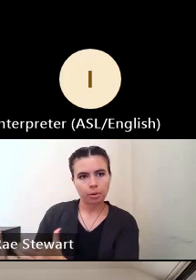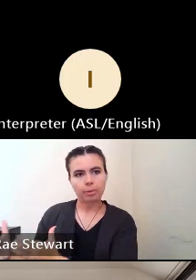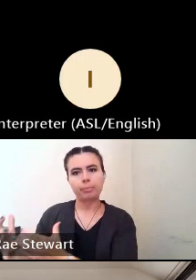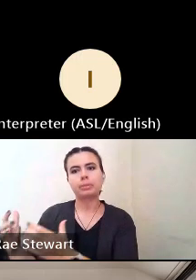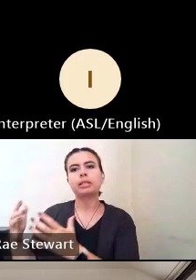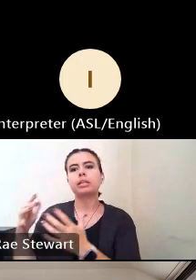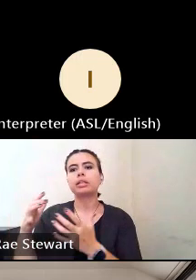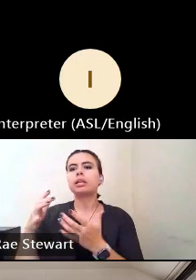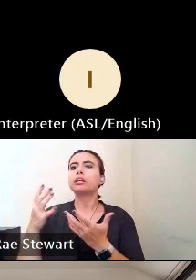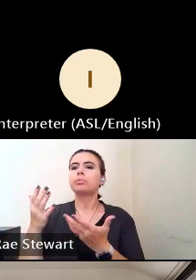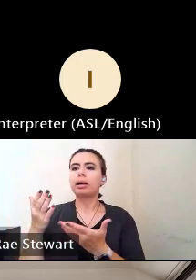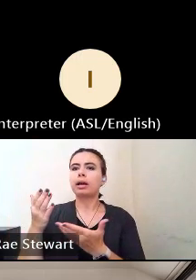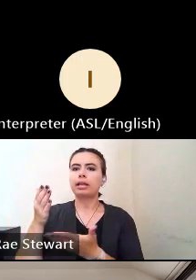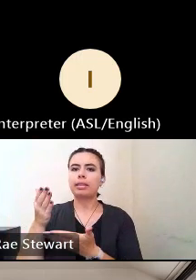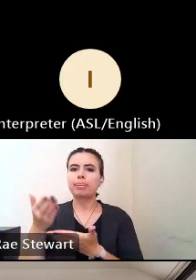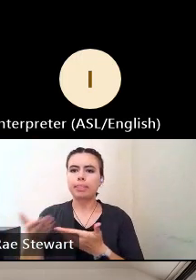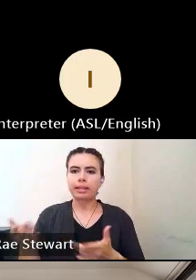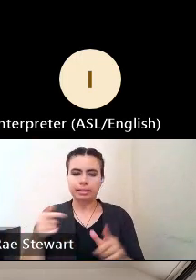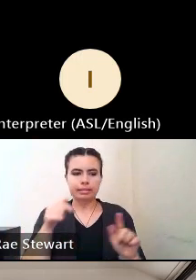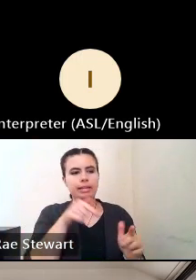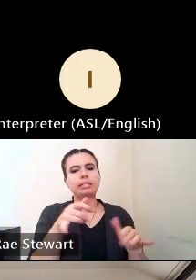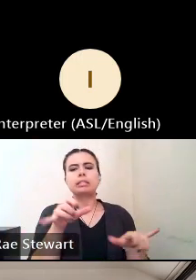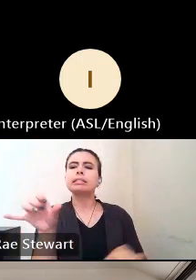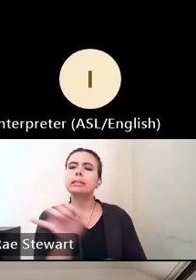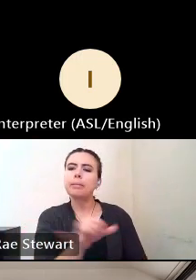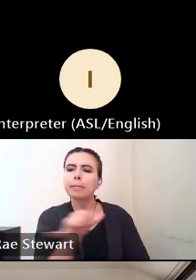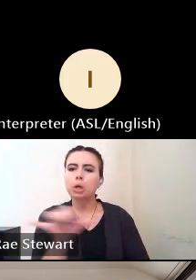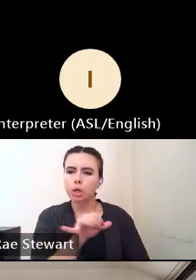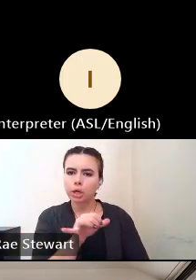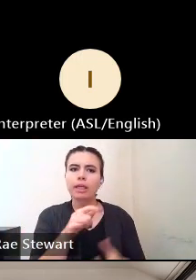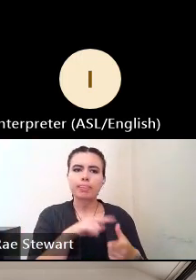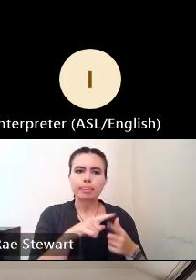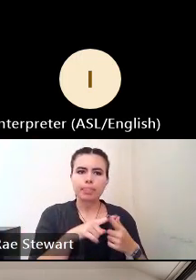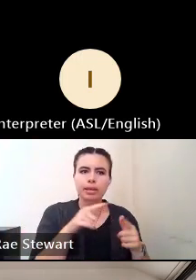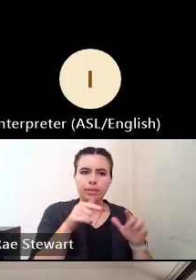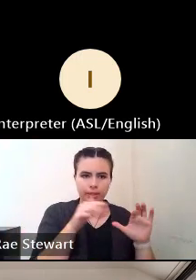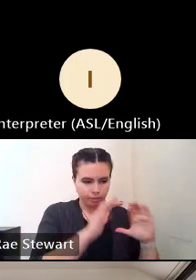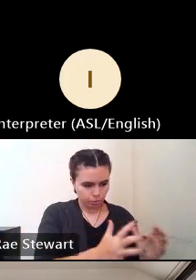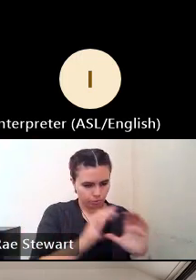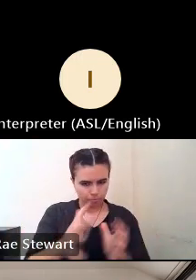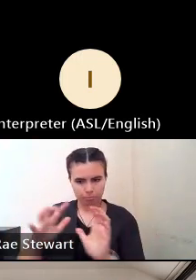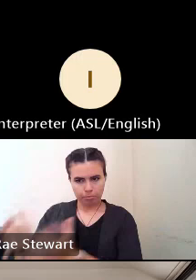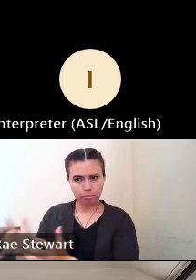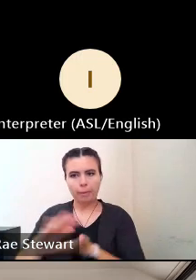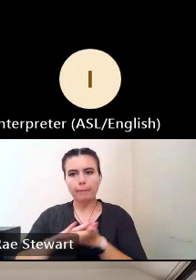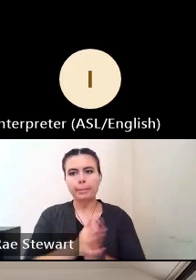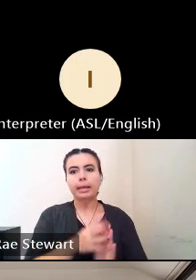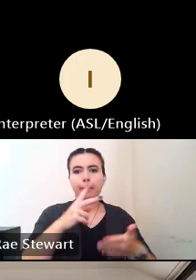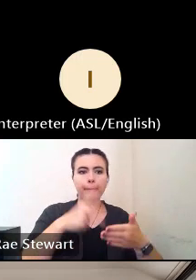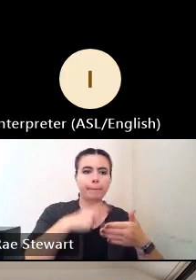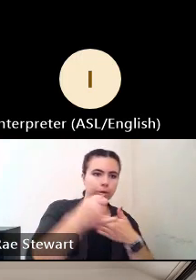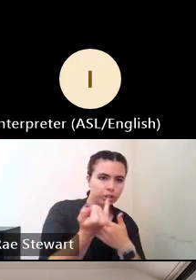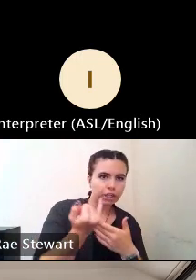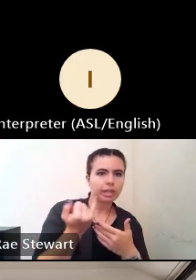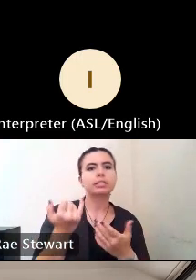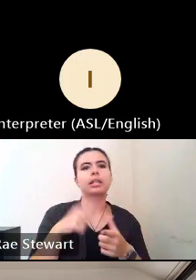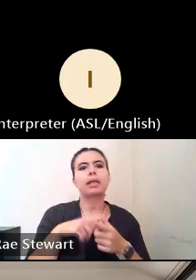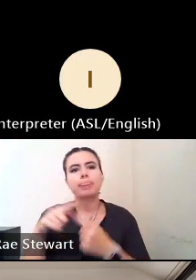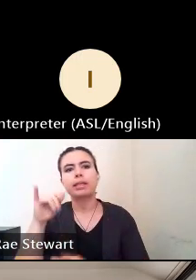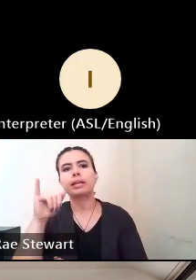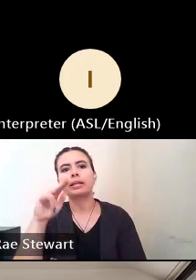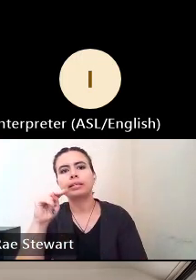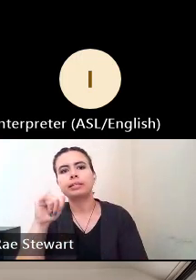then they became projects and then became initiatives. So really, truly, this is driven by the community.